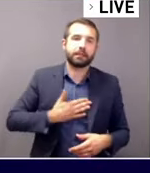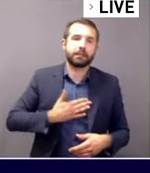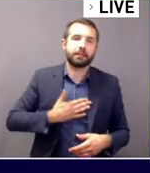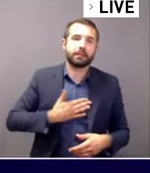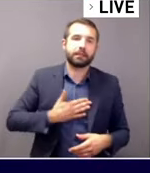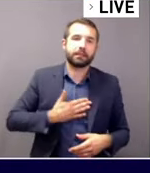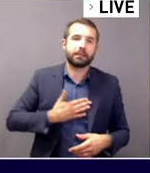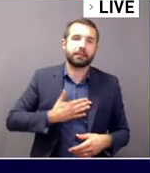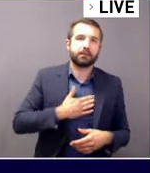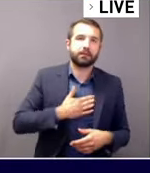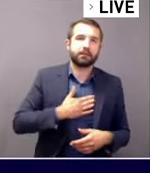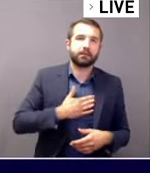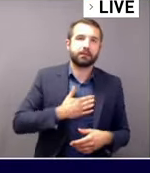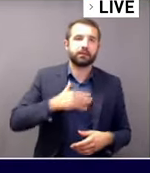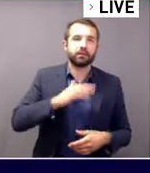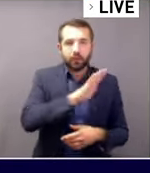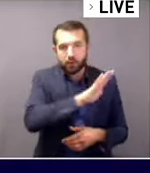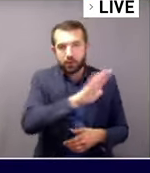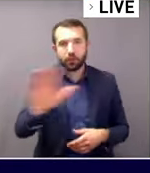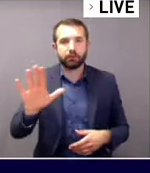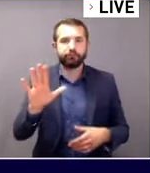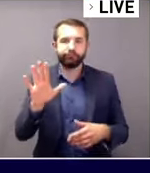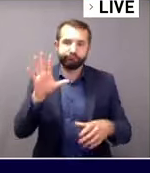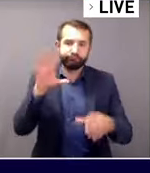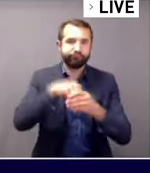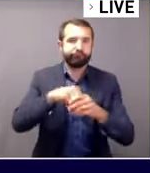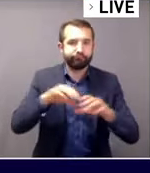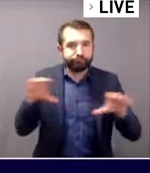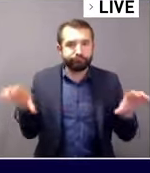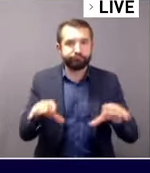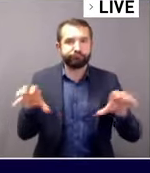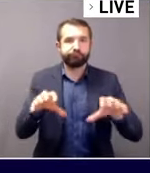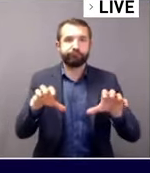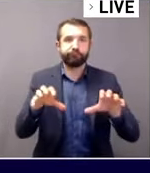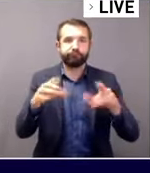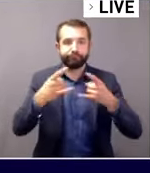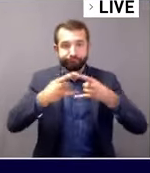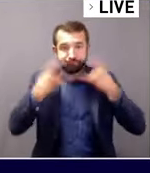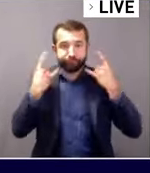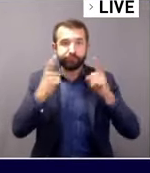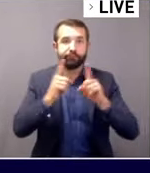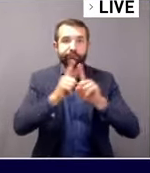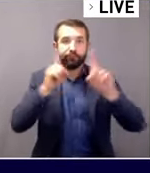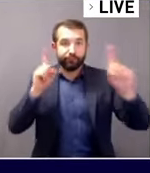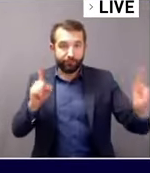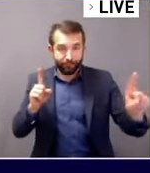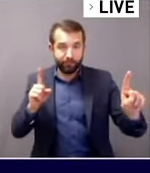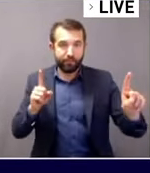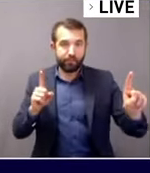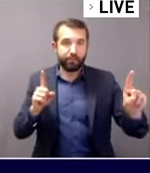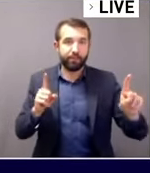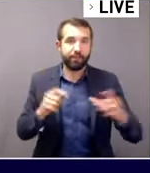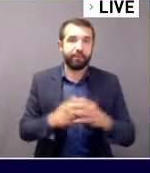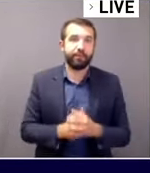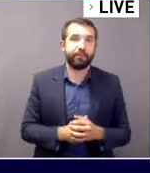keep a grip on COVID-19. of course, a time of